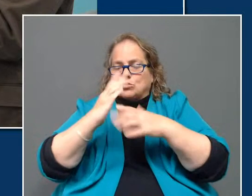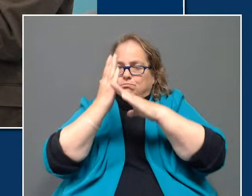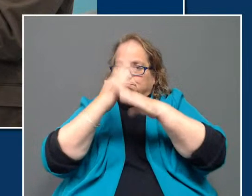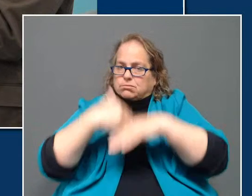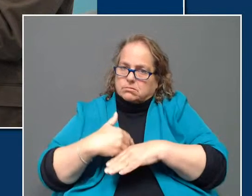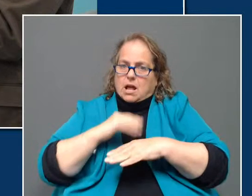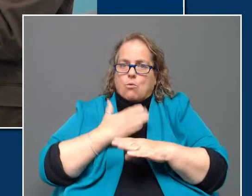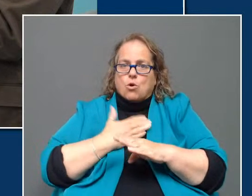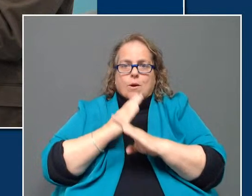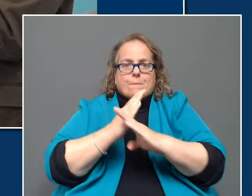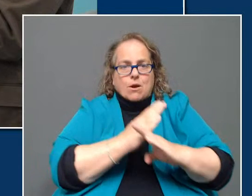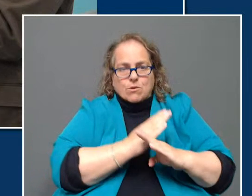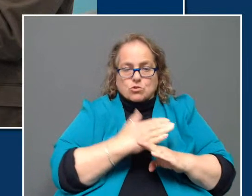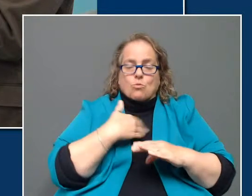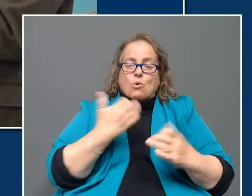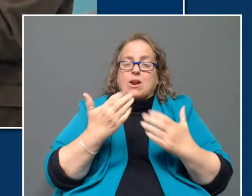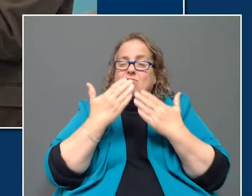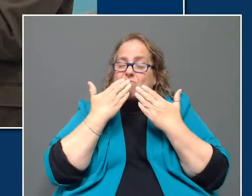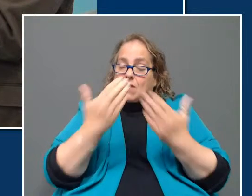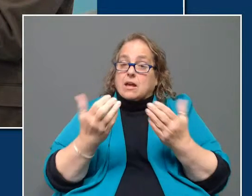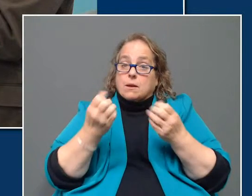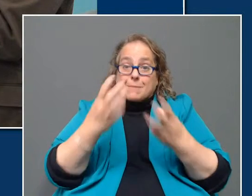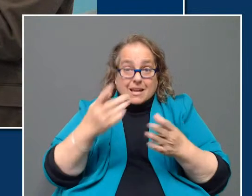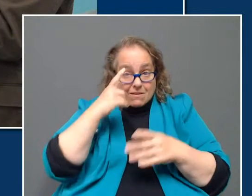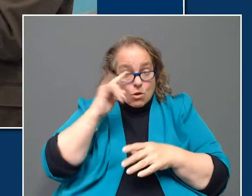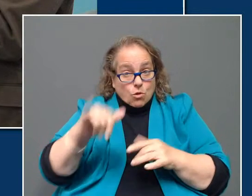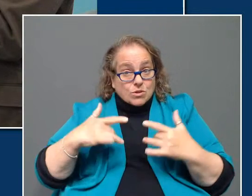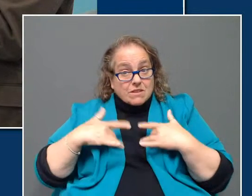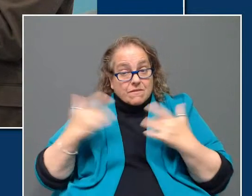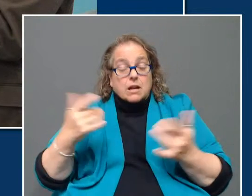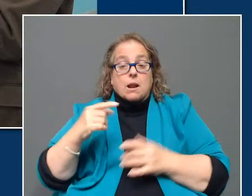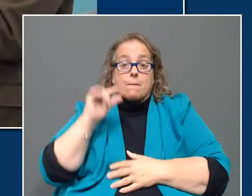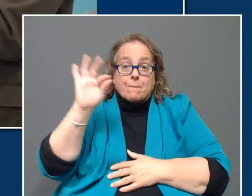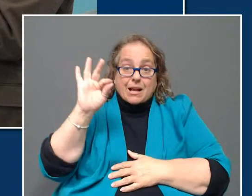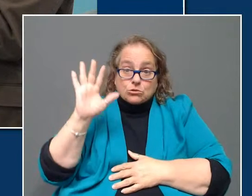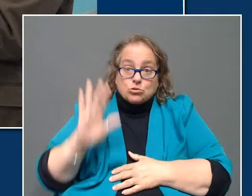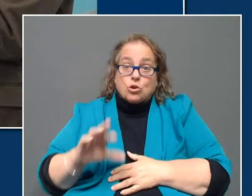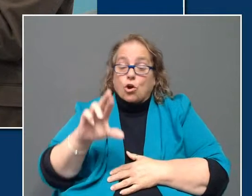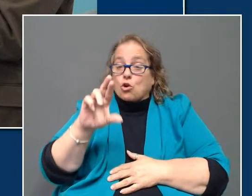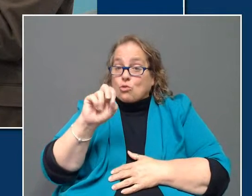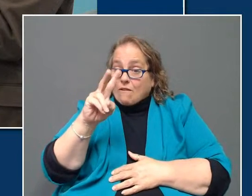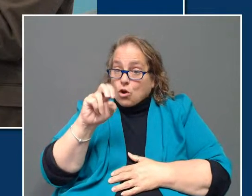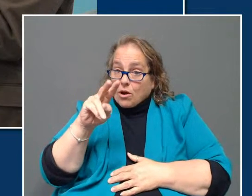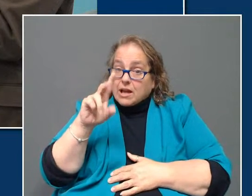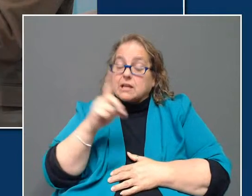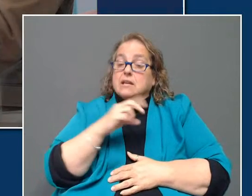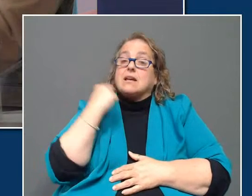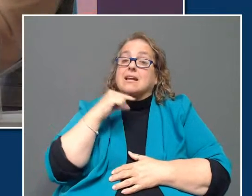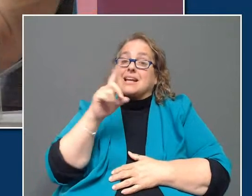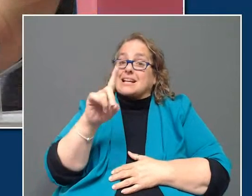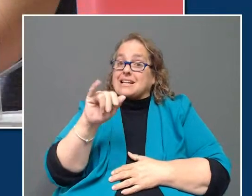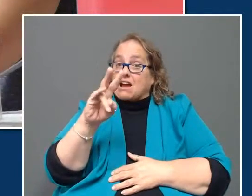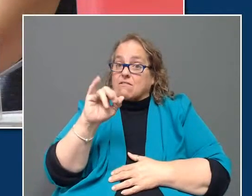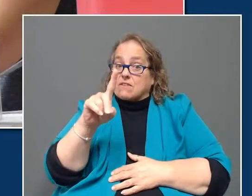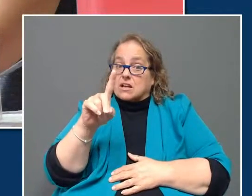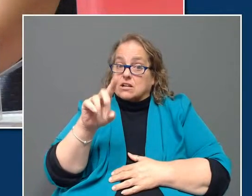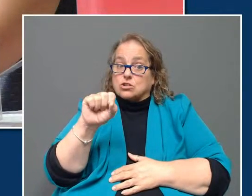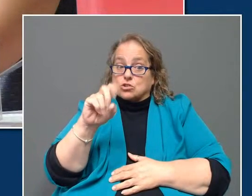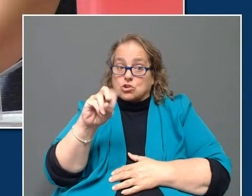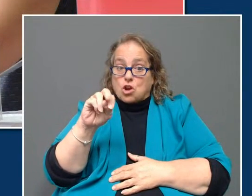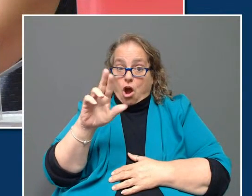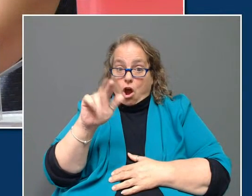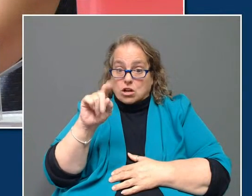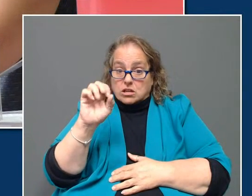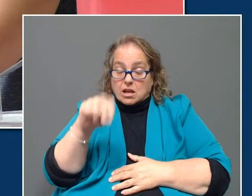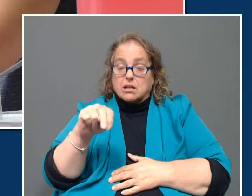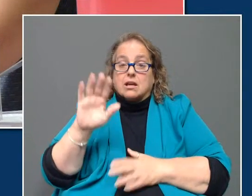thank for this event, Pastor Reverend David Snarden spoke to begin and appreciate his leadership and the